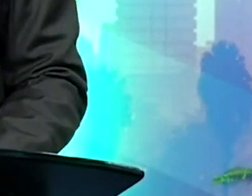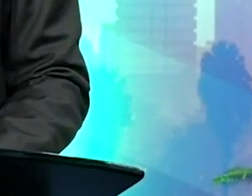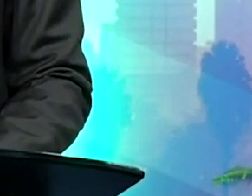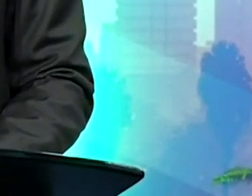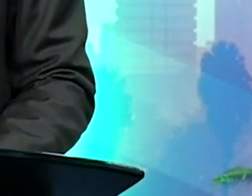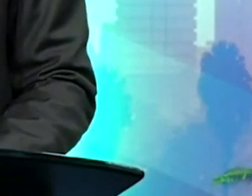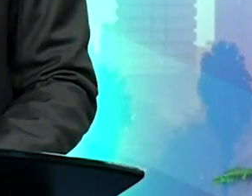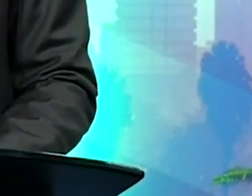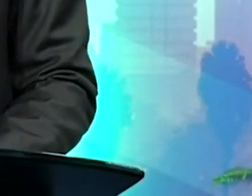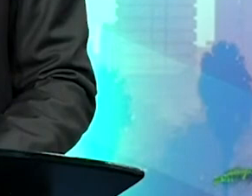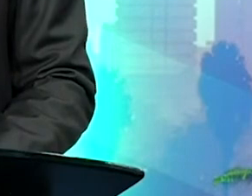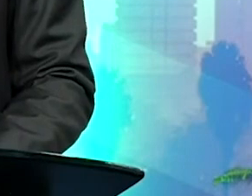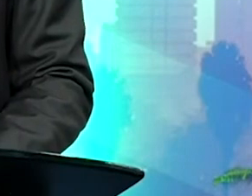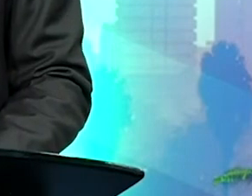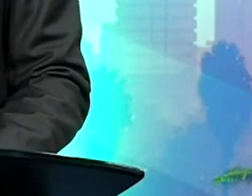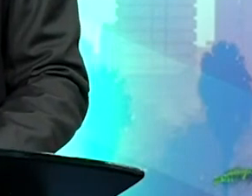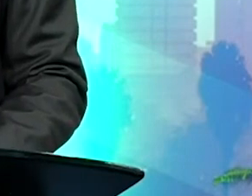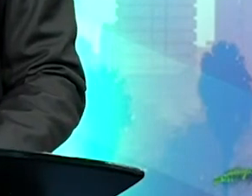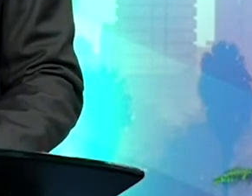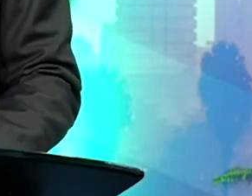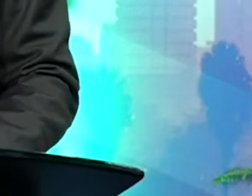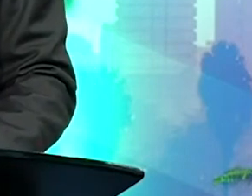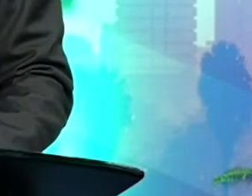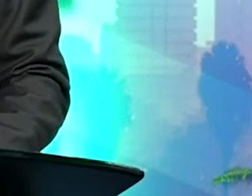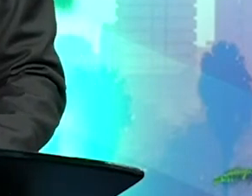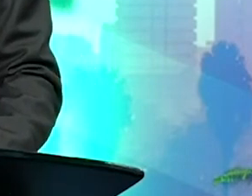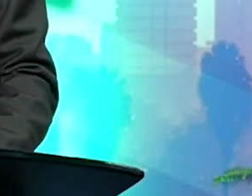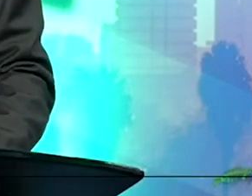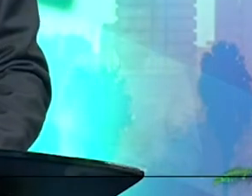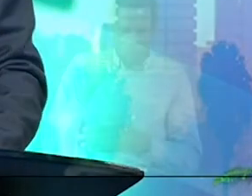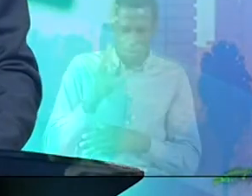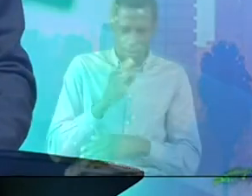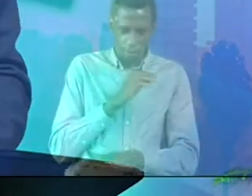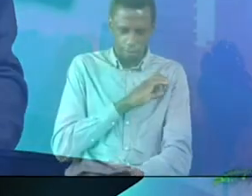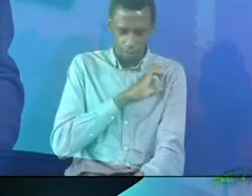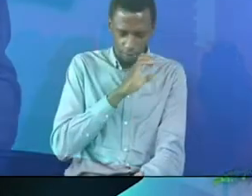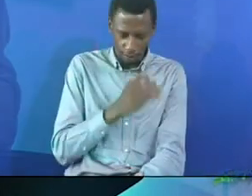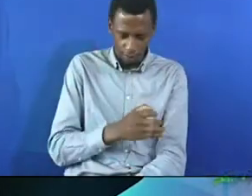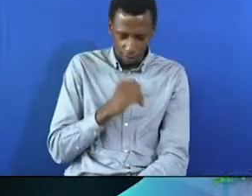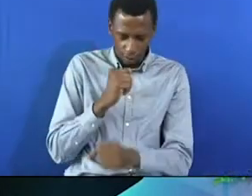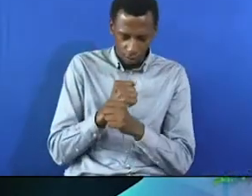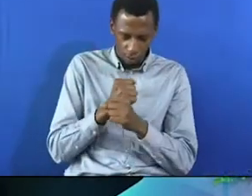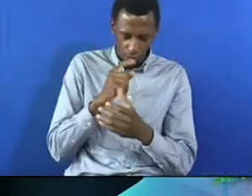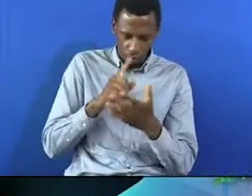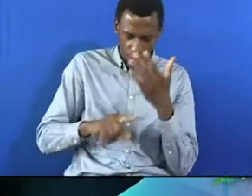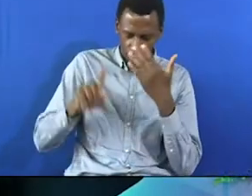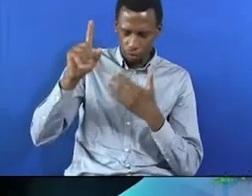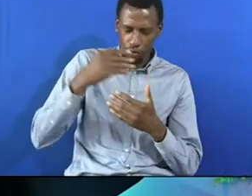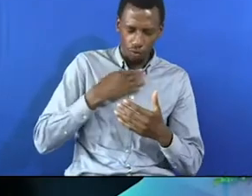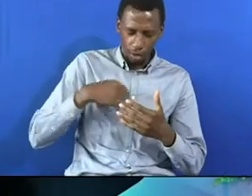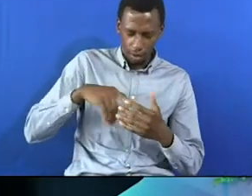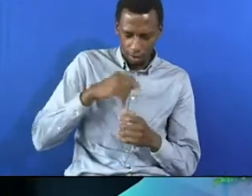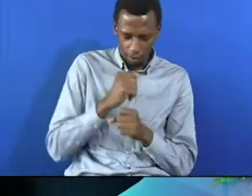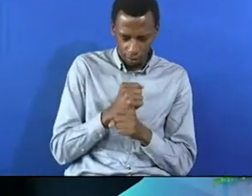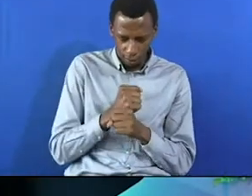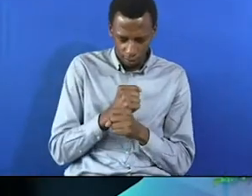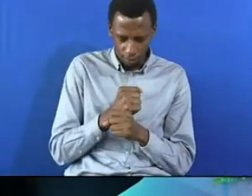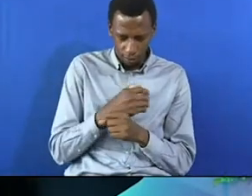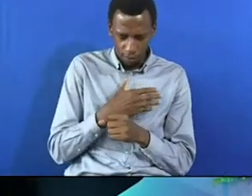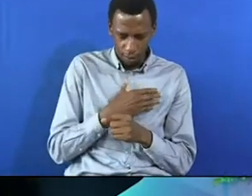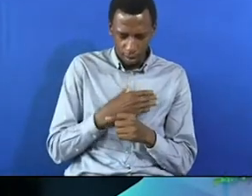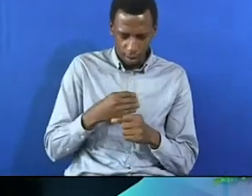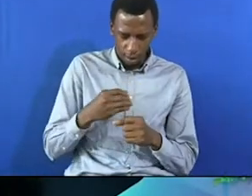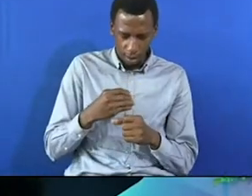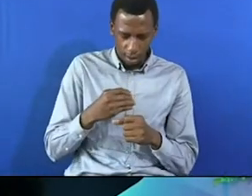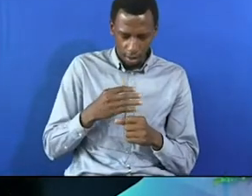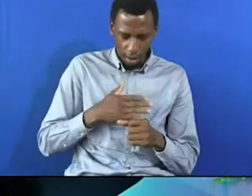us to understand, and that we will be empowered to do that which you want us to do, and that our